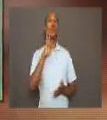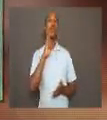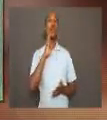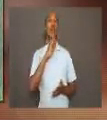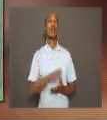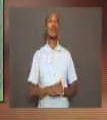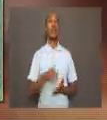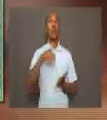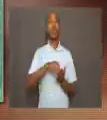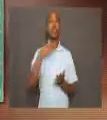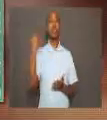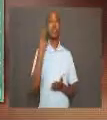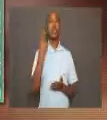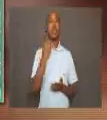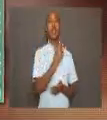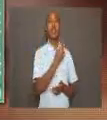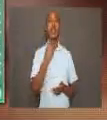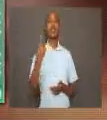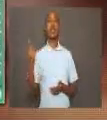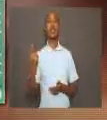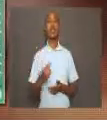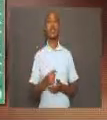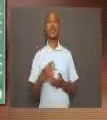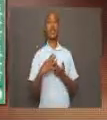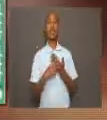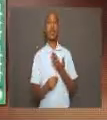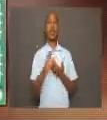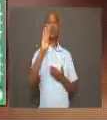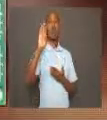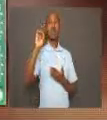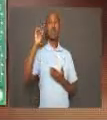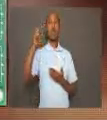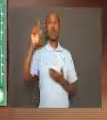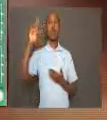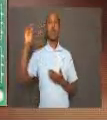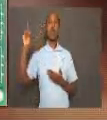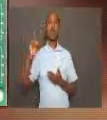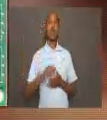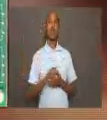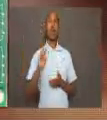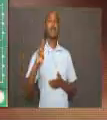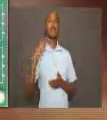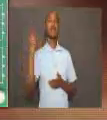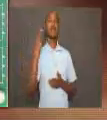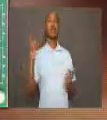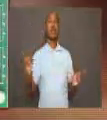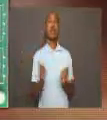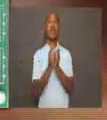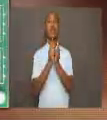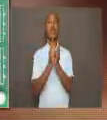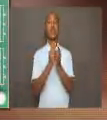is also used to etch printed circuit boards. These are used to connect